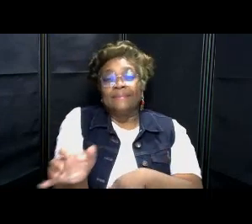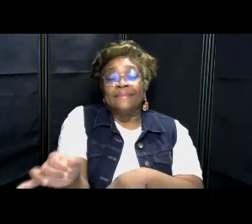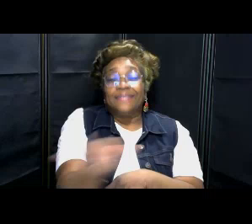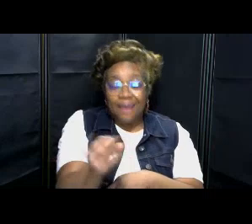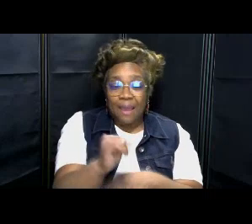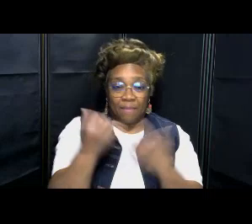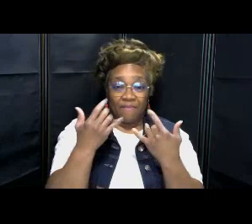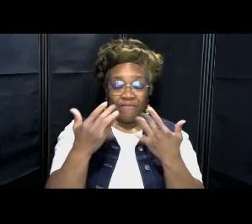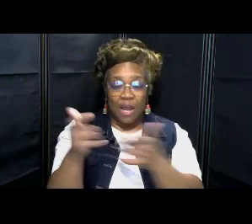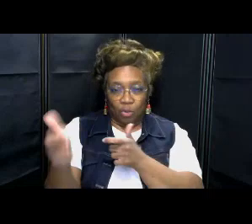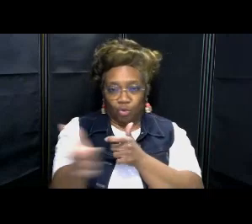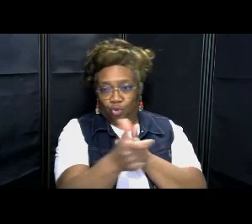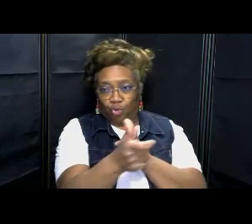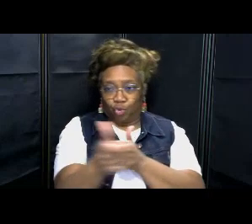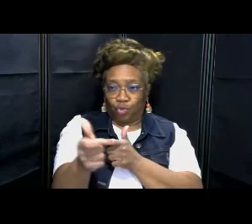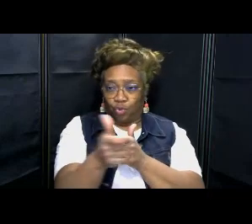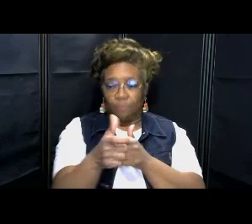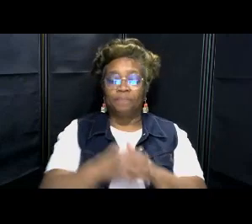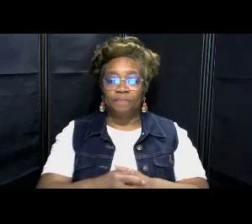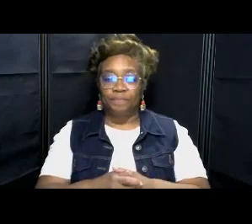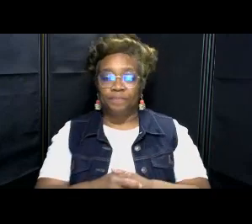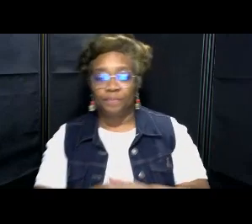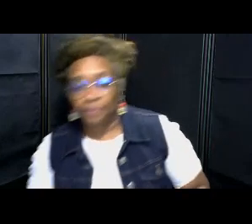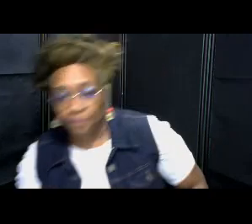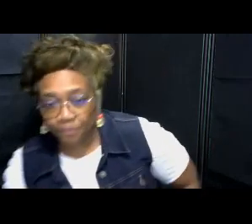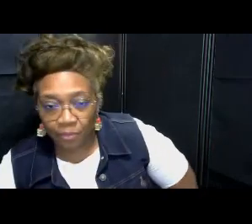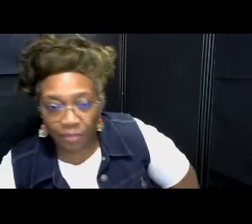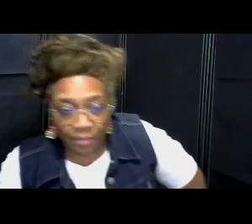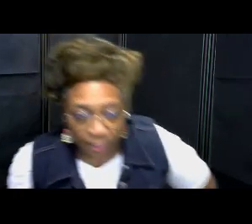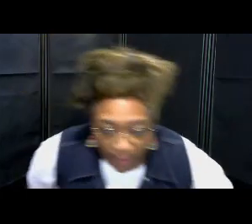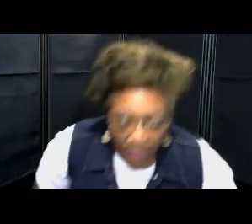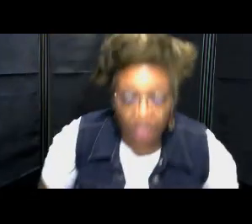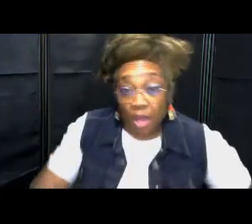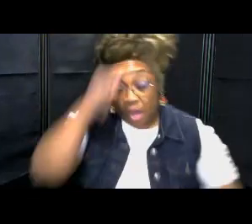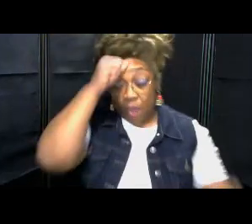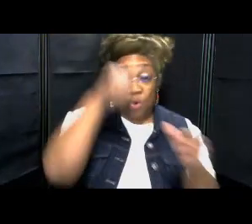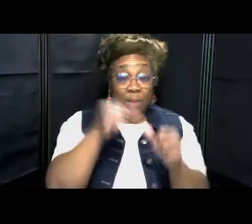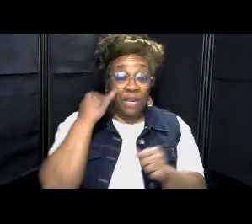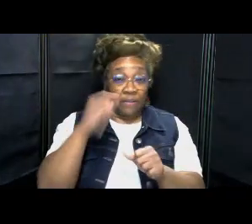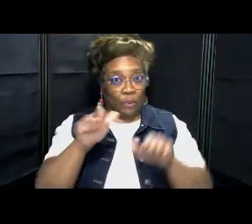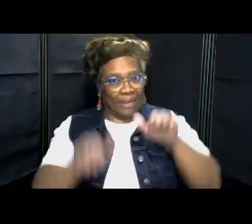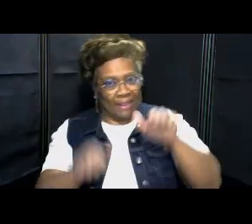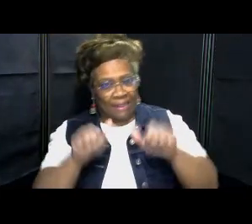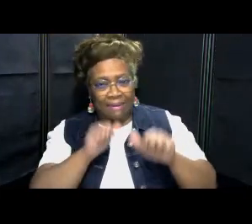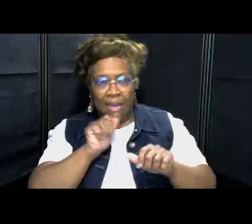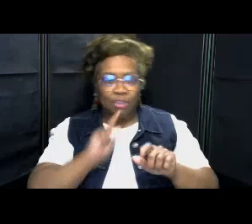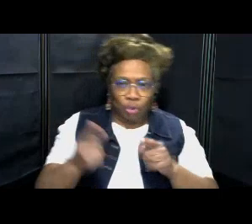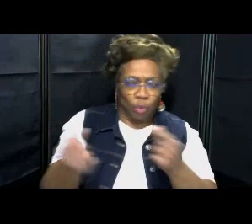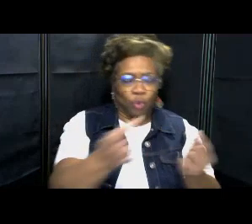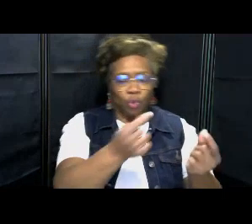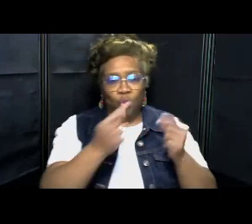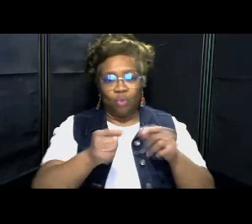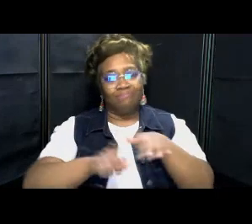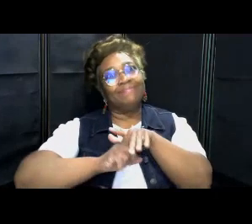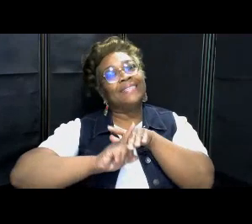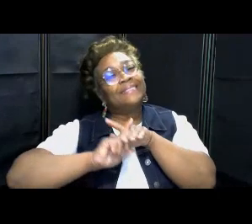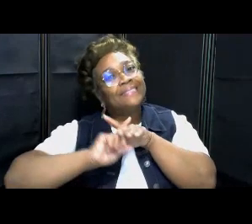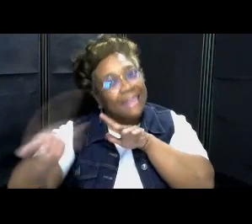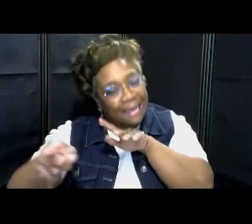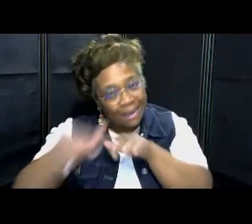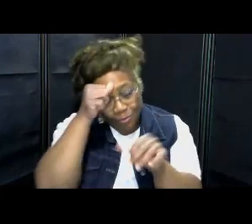in the front of your mind. When in doubt, get the heck out. Remember, they give me $7,000 worth of equipment